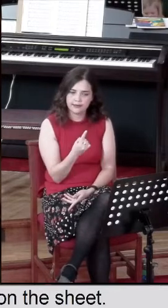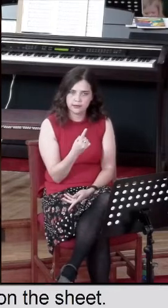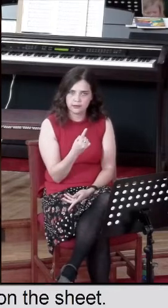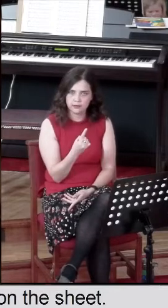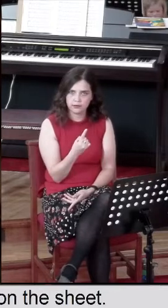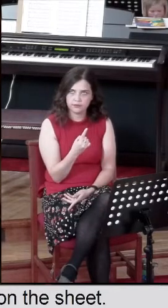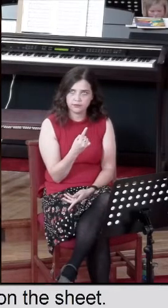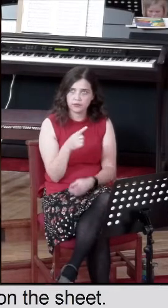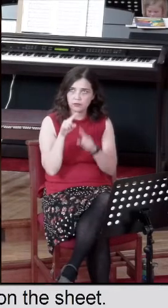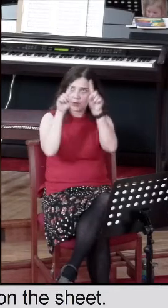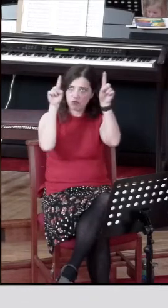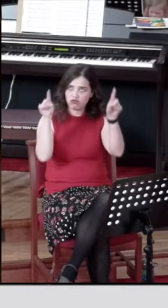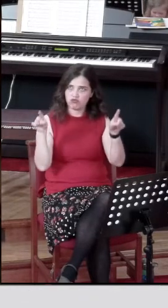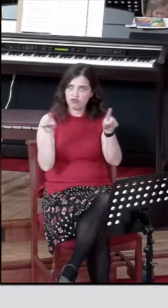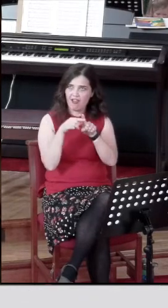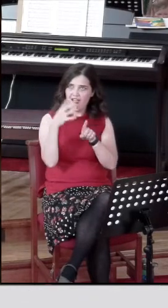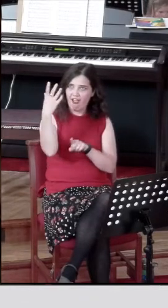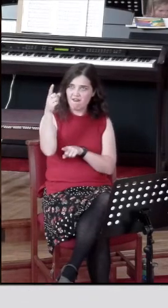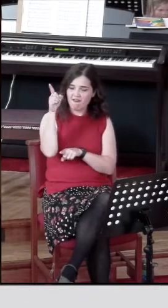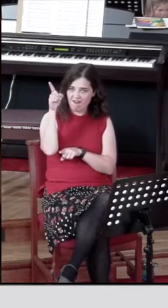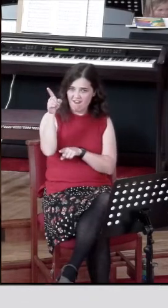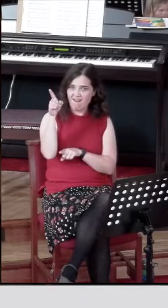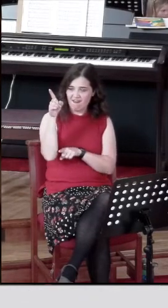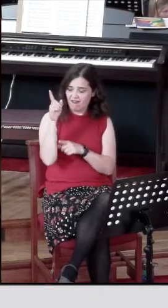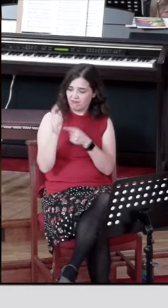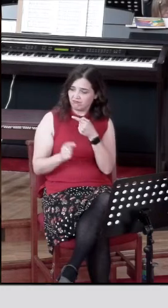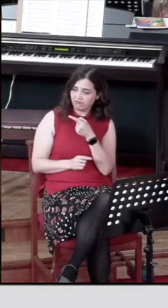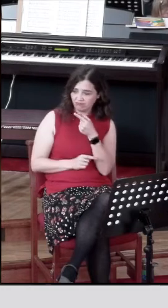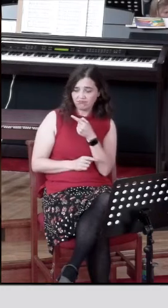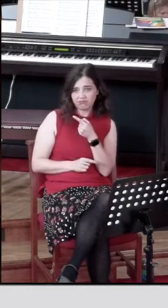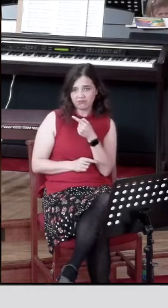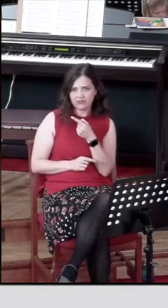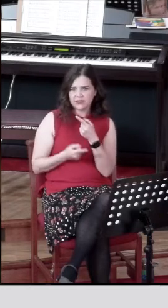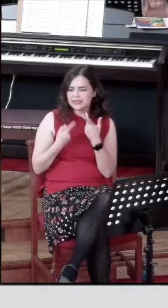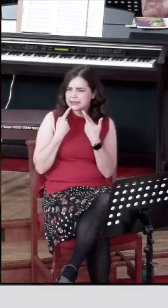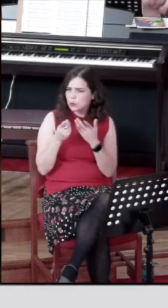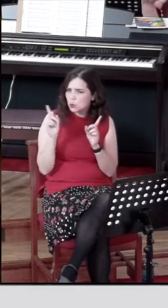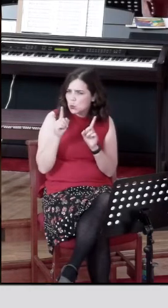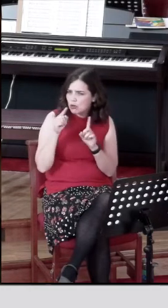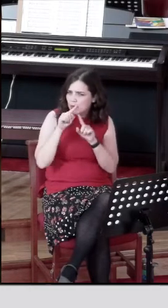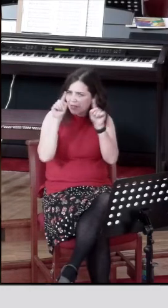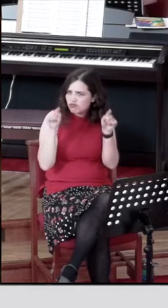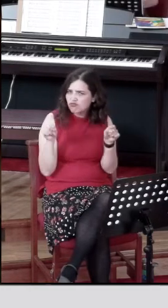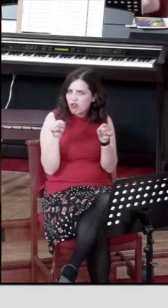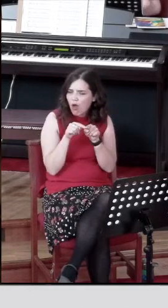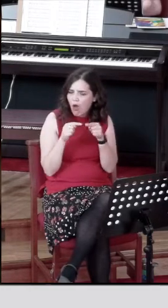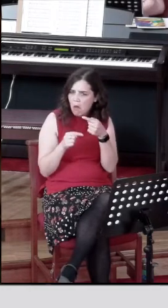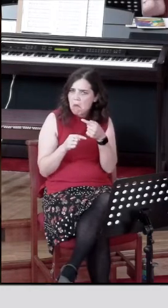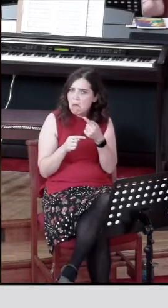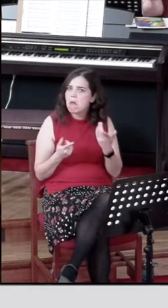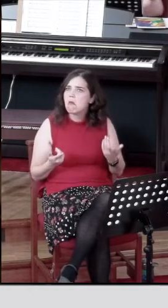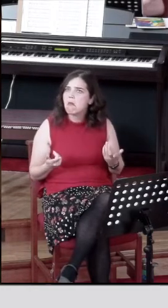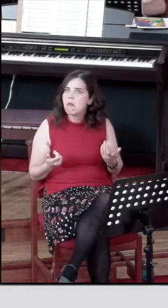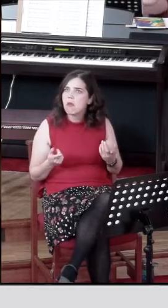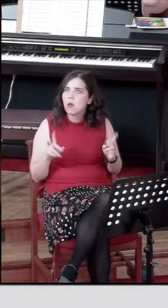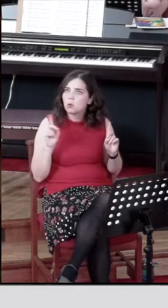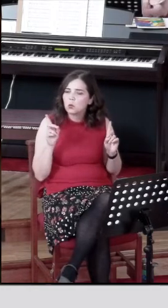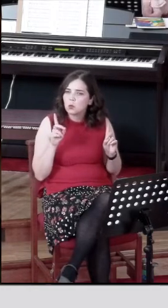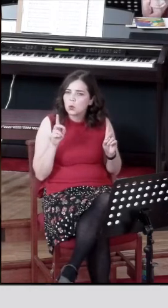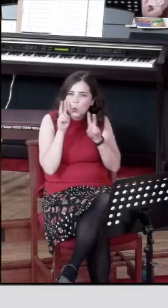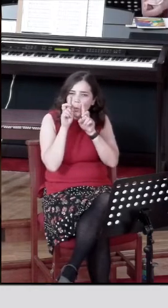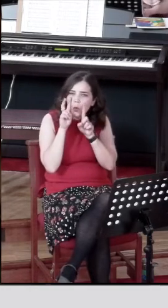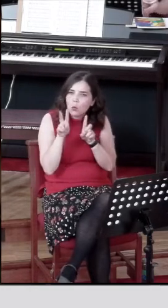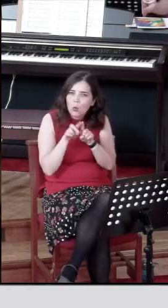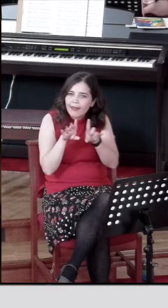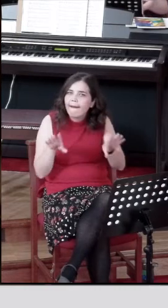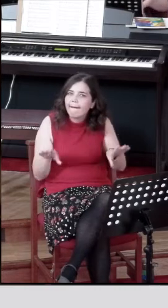I've got a picture here of, anybody tell me what that picture is up on the screen there? What is it? What does it look